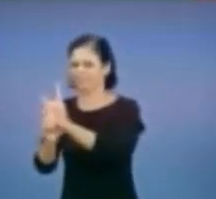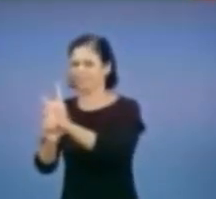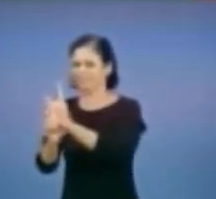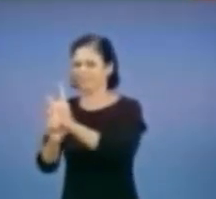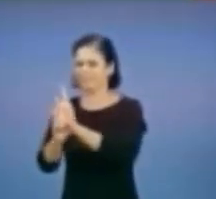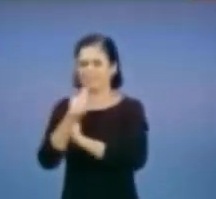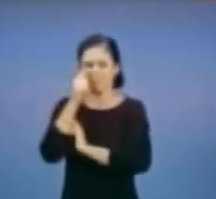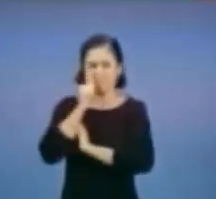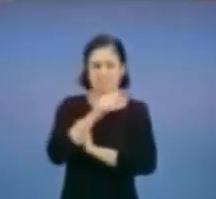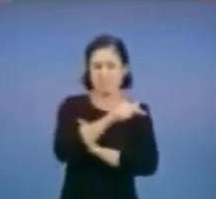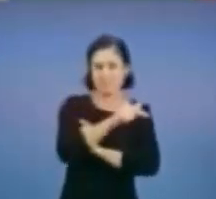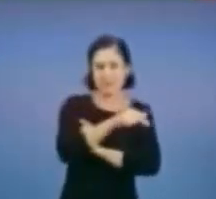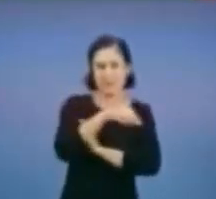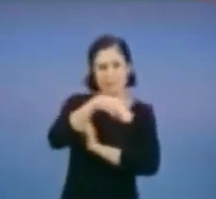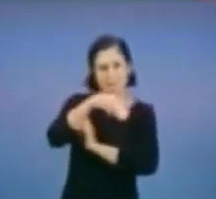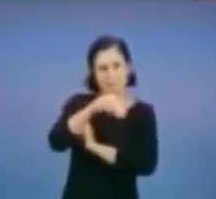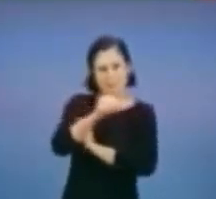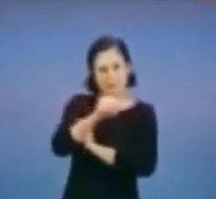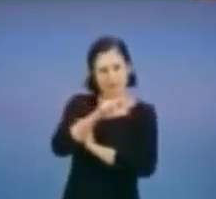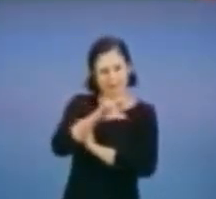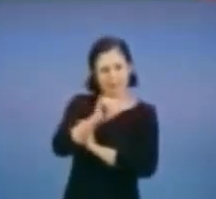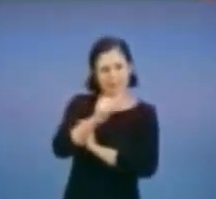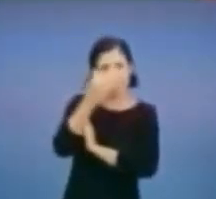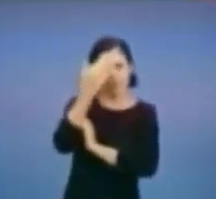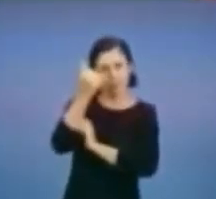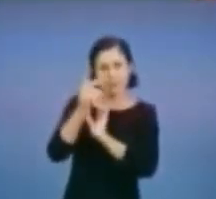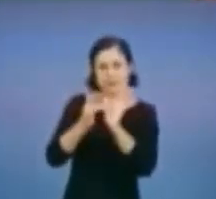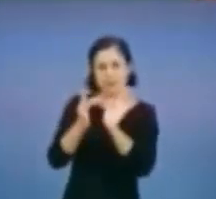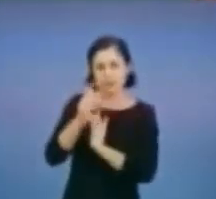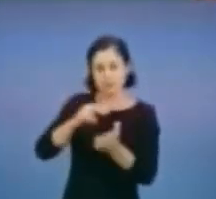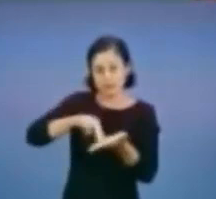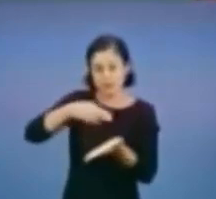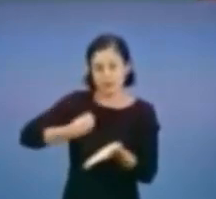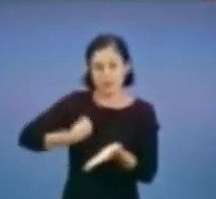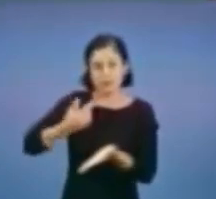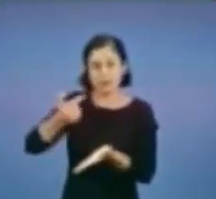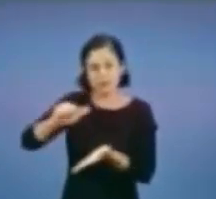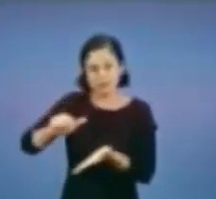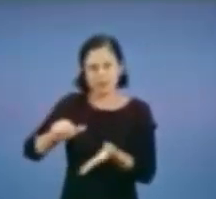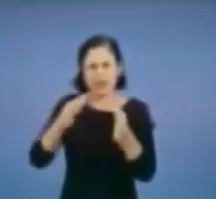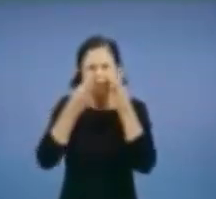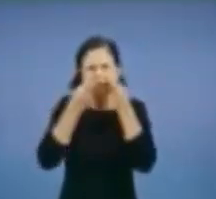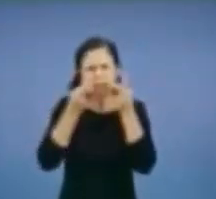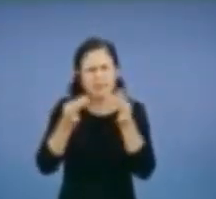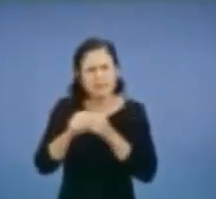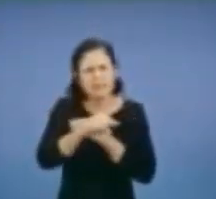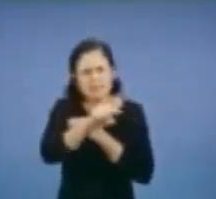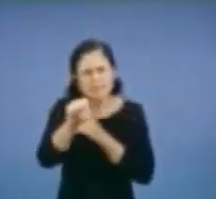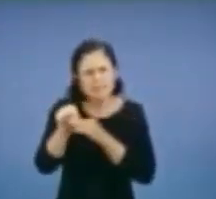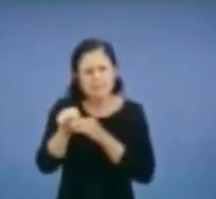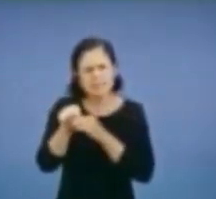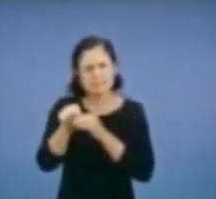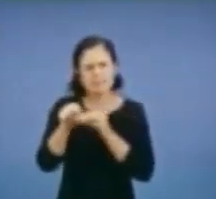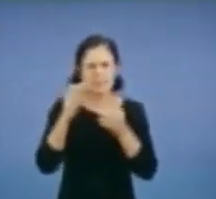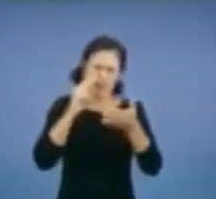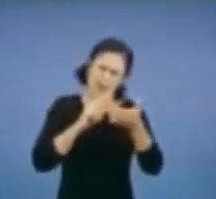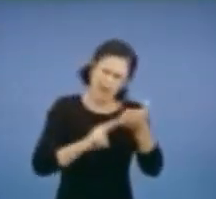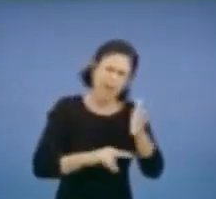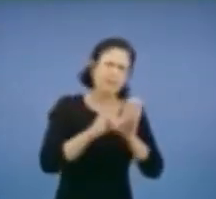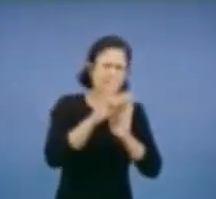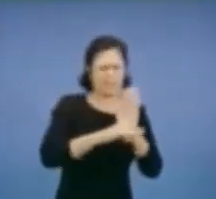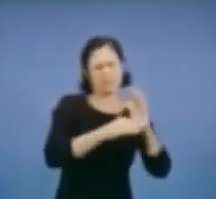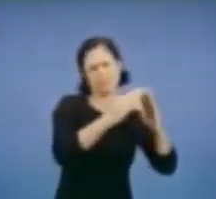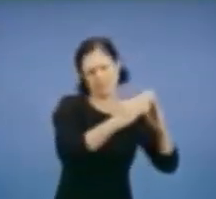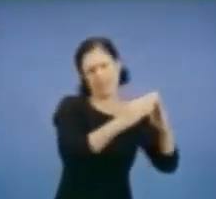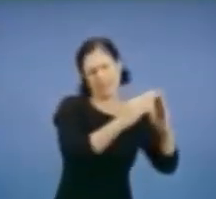They heard that Jesus had been risen from the dead. And it's very interesting, and I want to highlight to you, brother, and everyone,